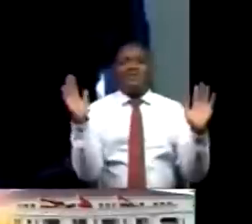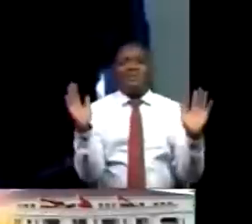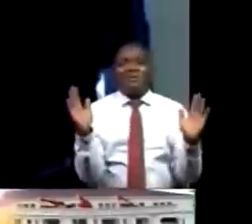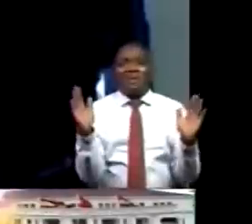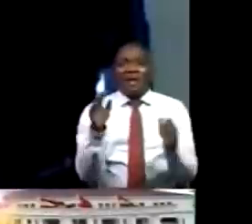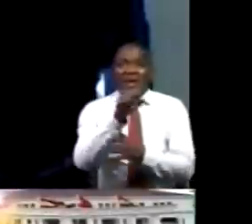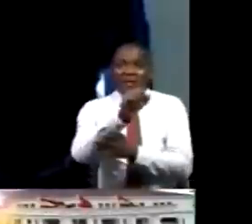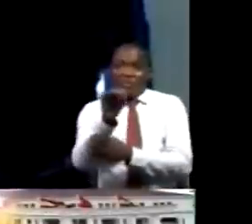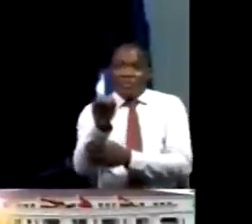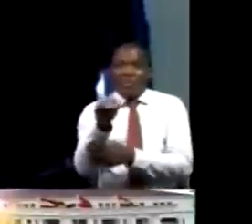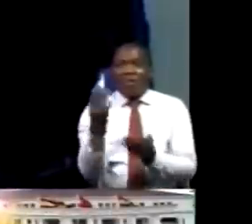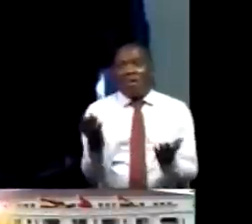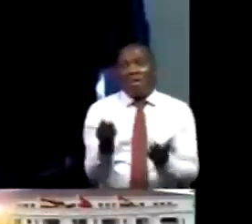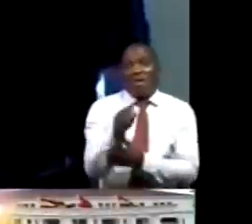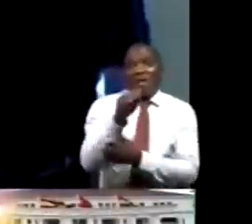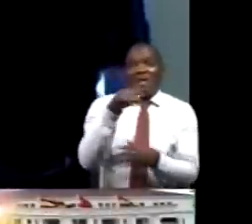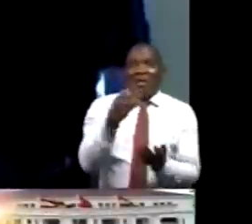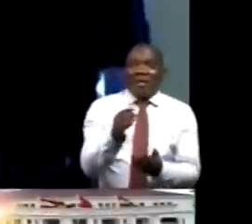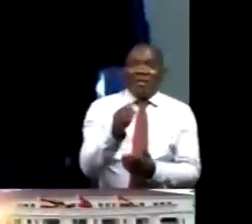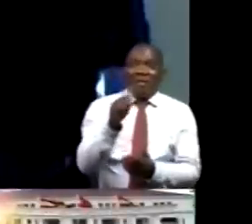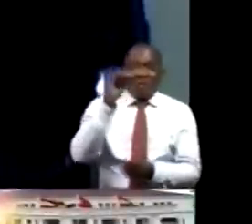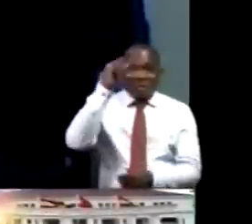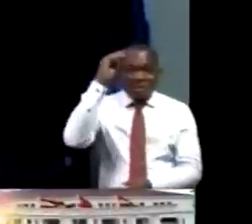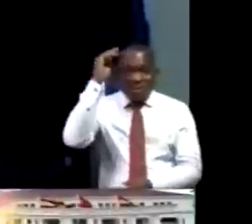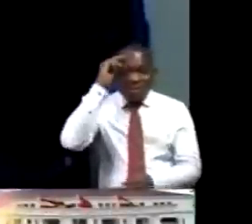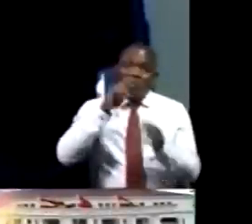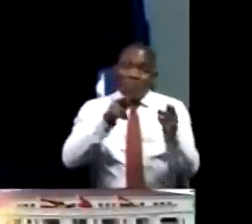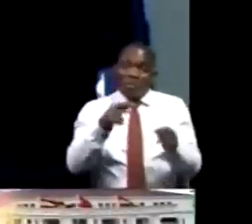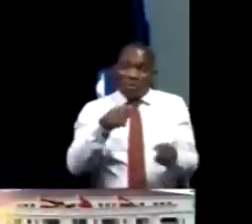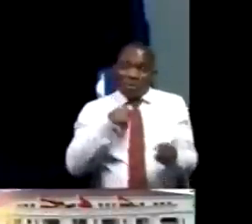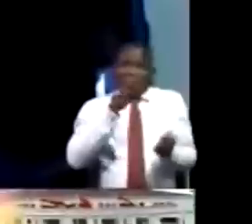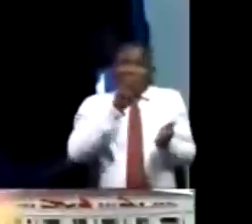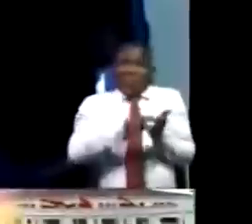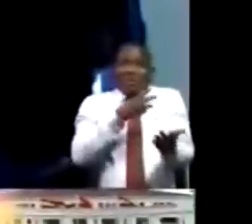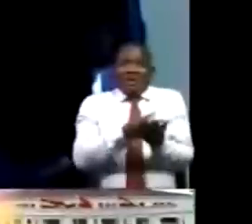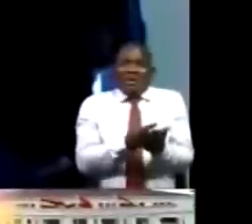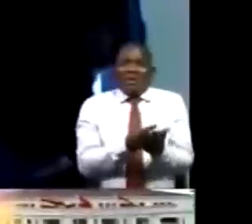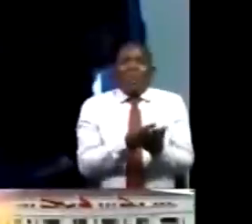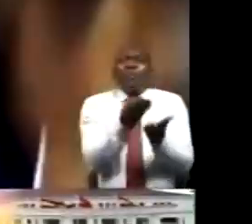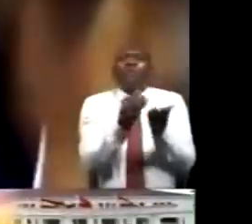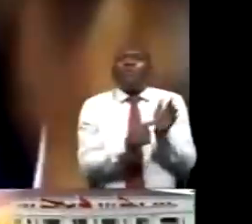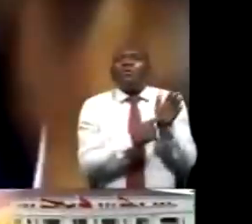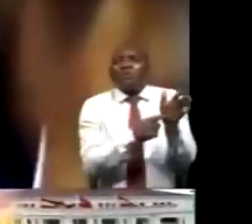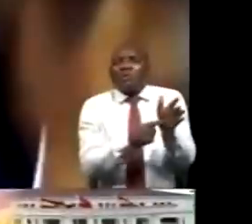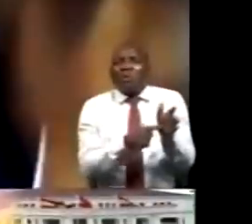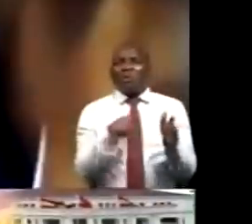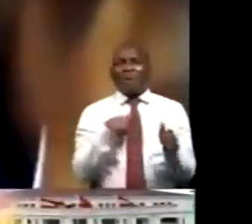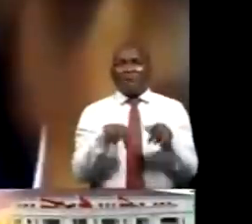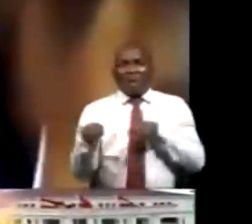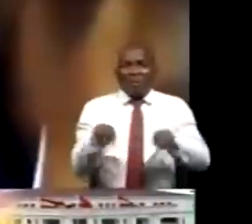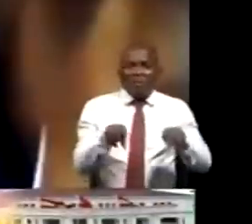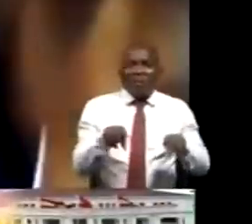One declaration. And so the petitioner's response for me as a witness was to show my performance